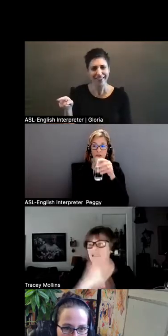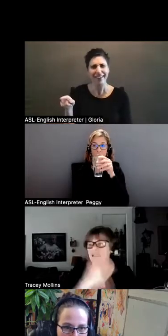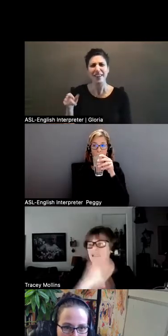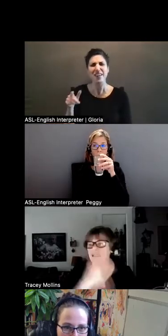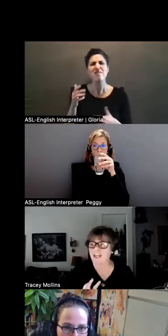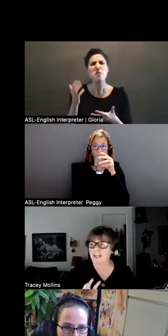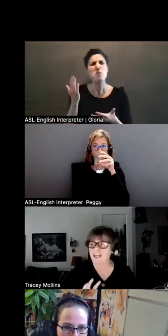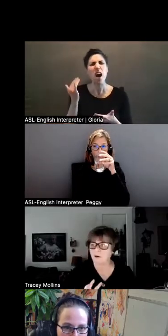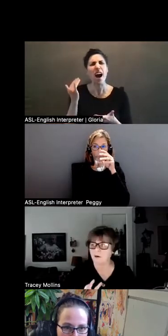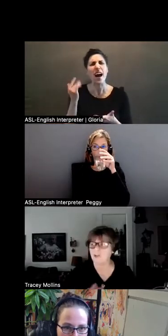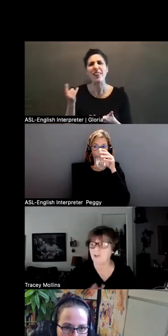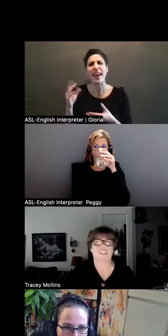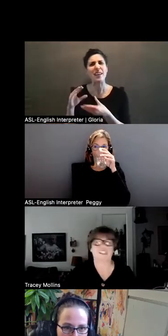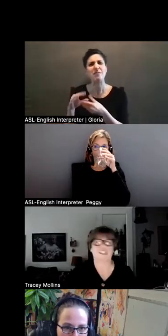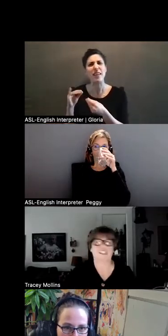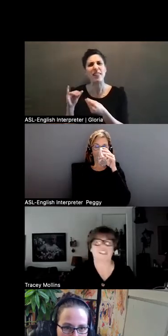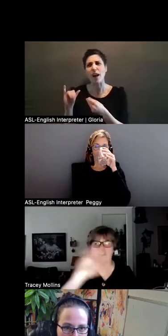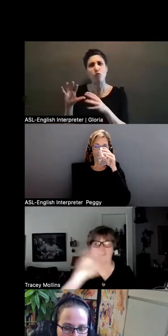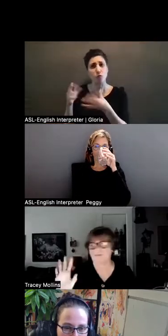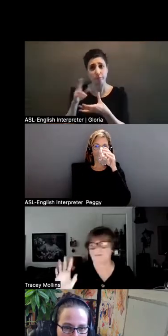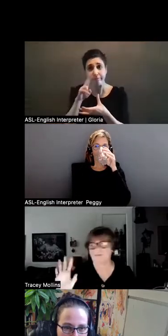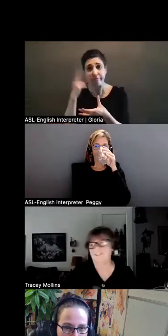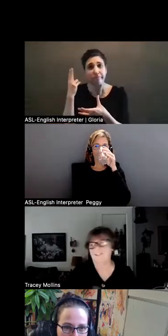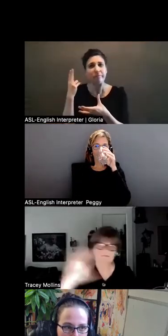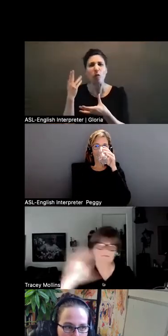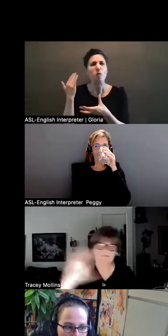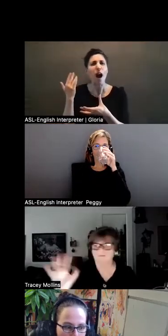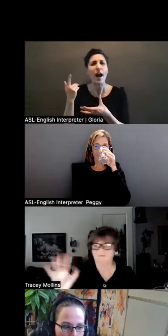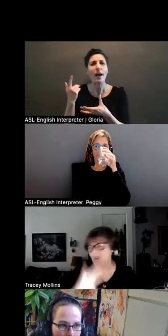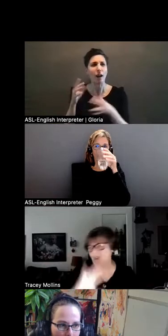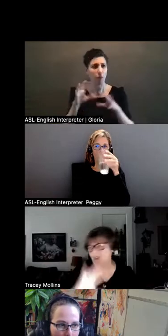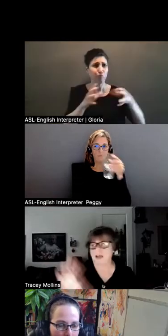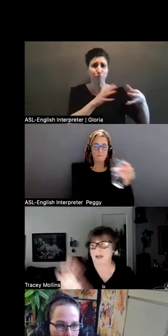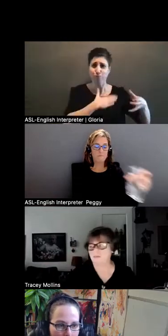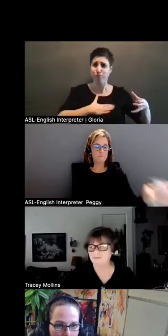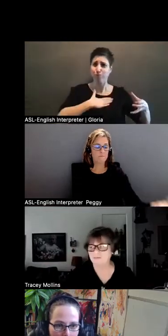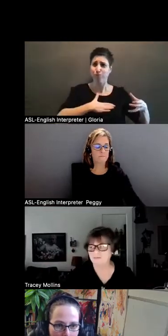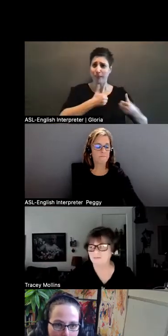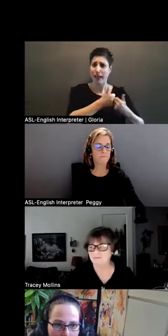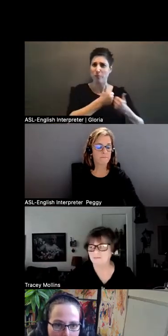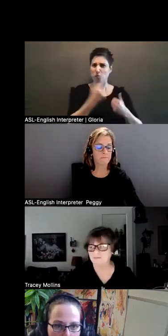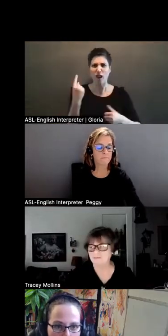anything about that cohort, or was it just sort of a random?